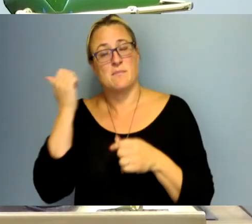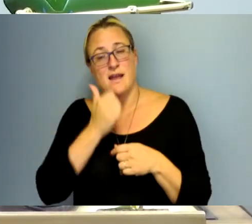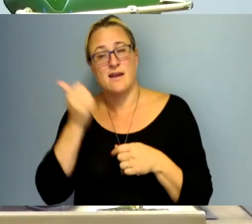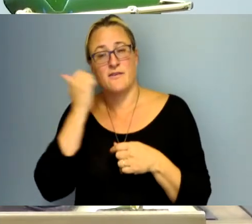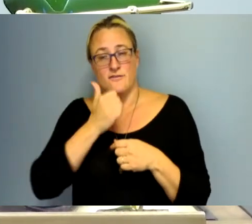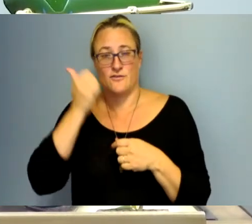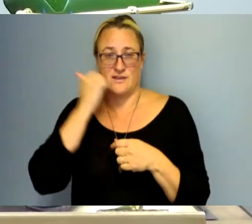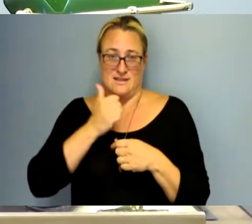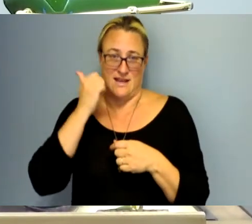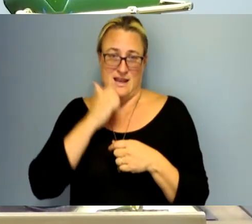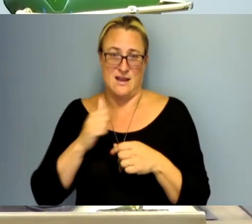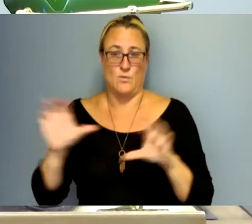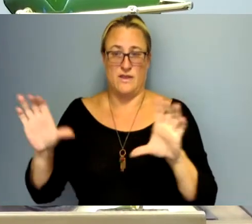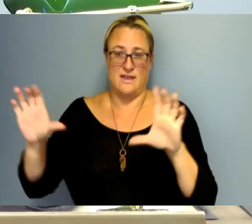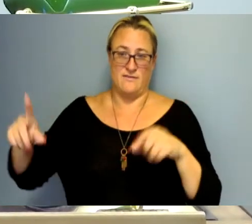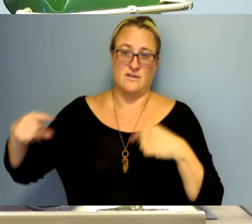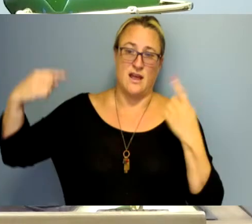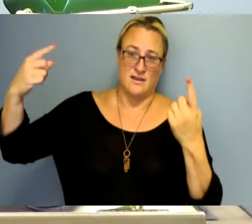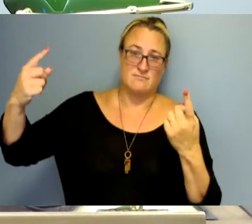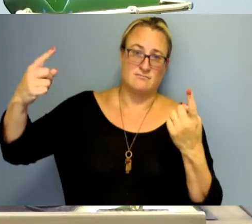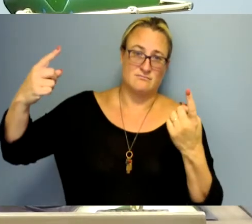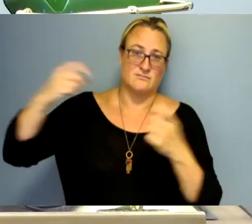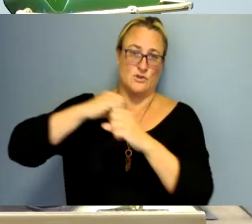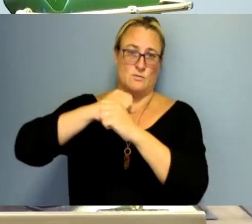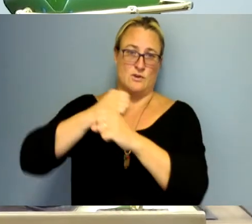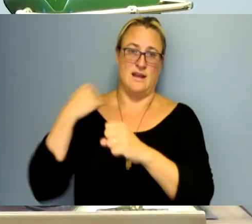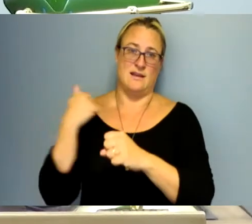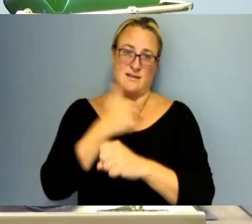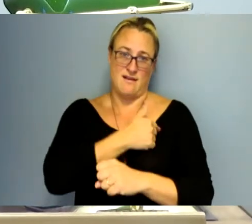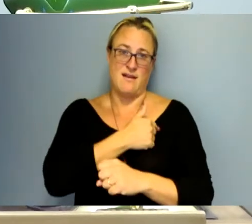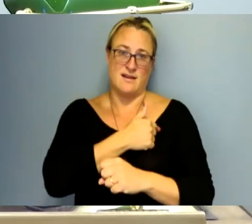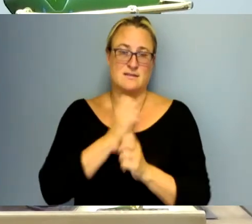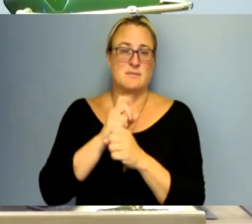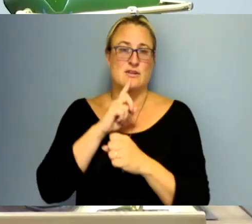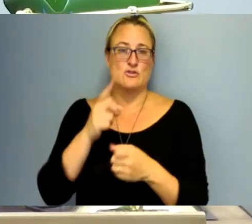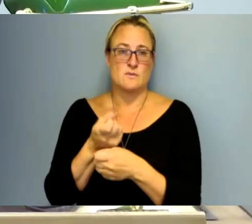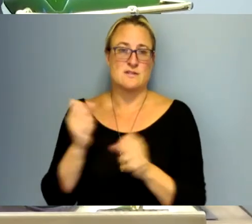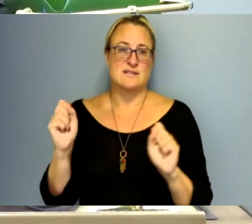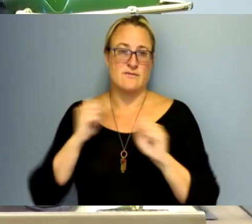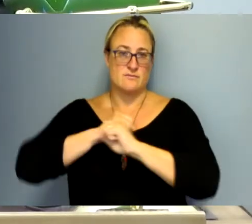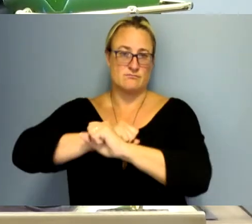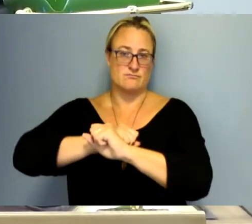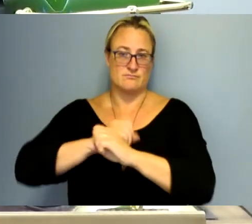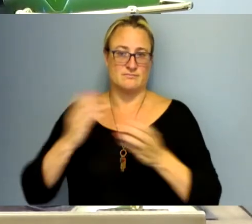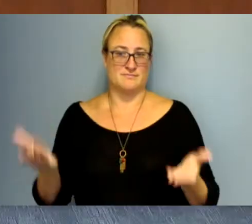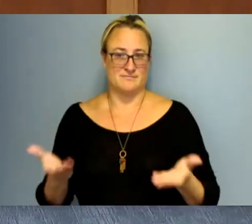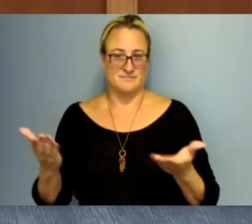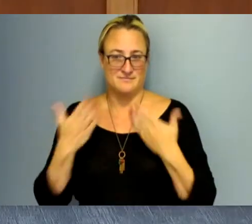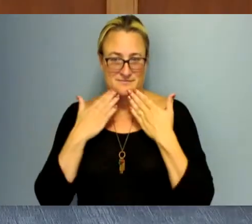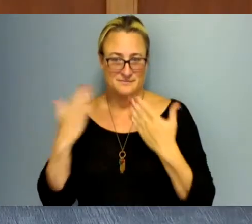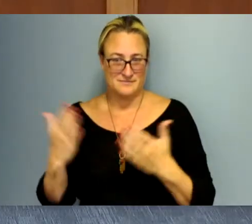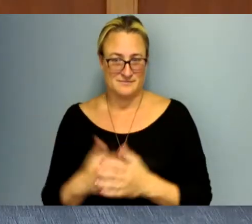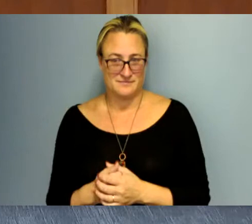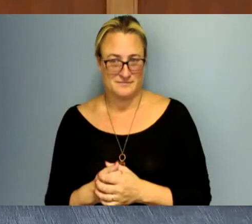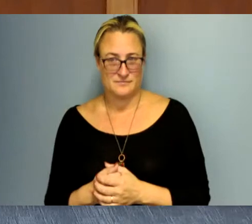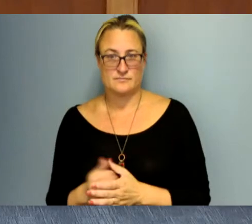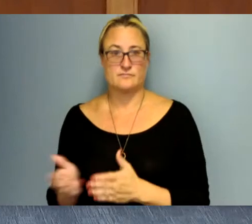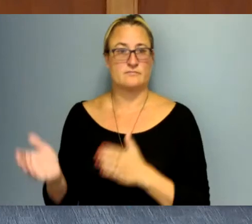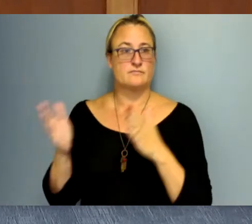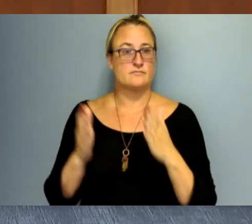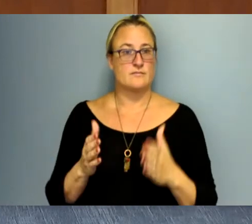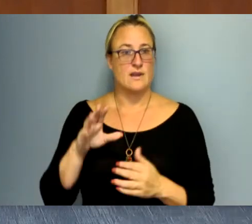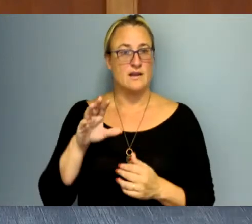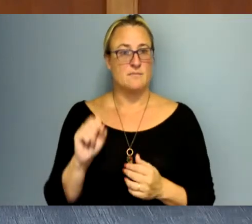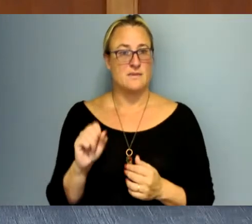they've done to protect us and make us safe and secure. Thank you. Yep, thank you. Commissioner Marseglia?